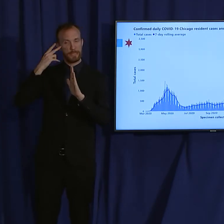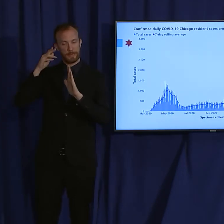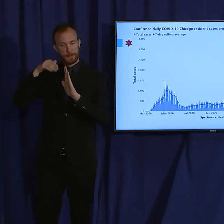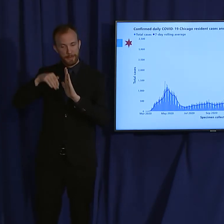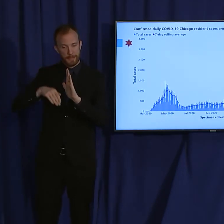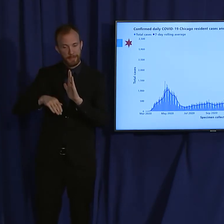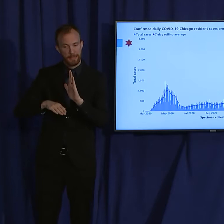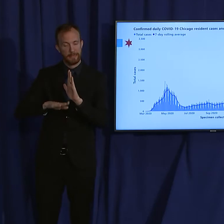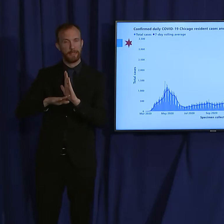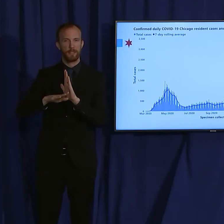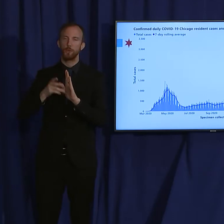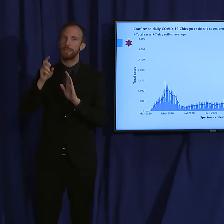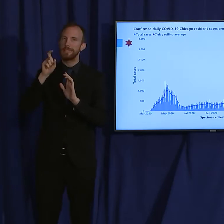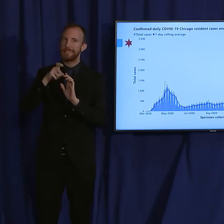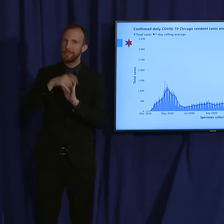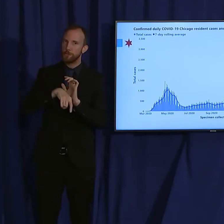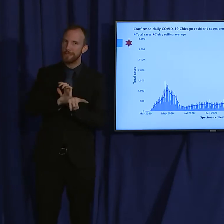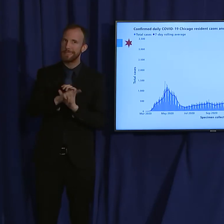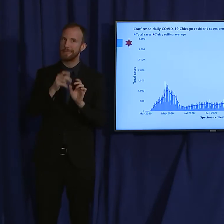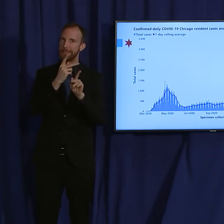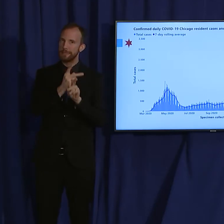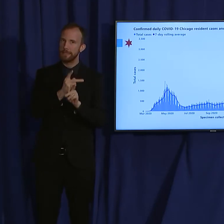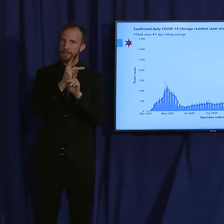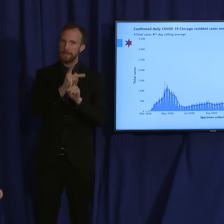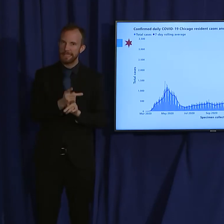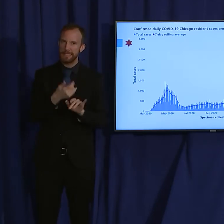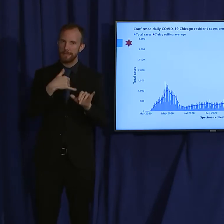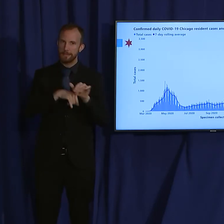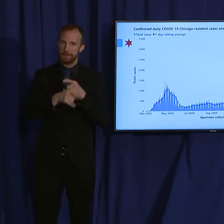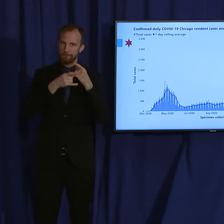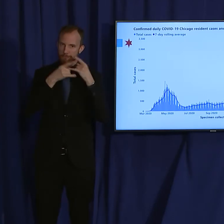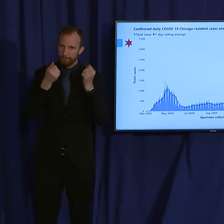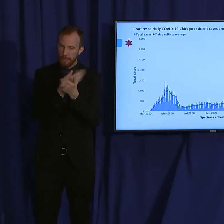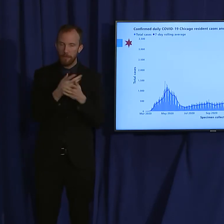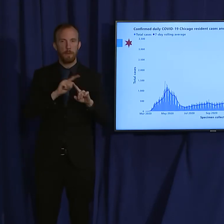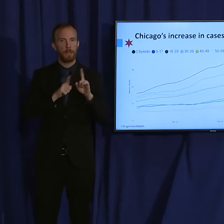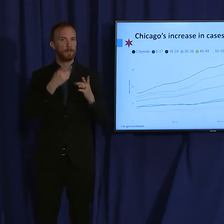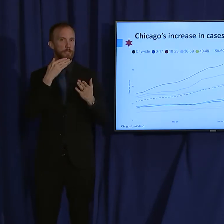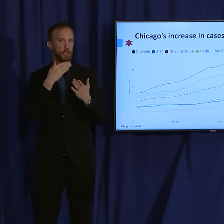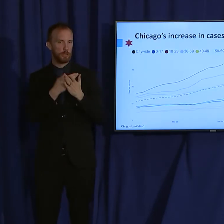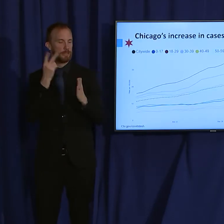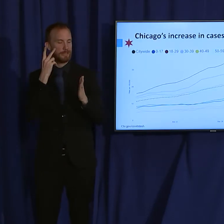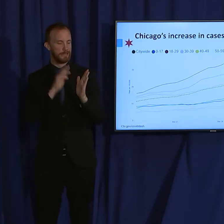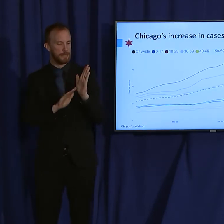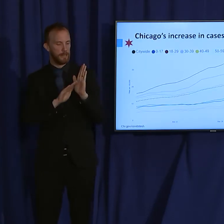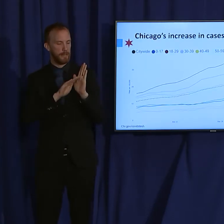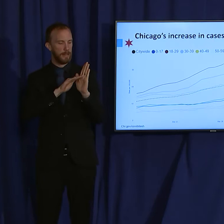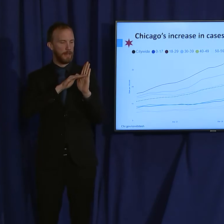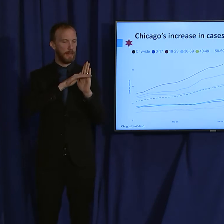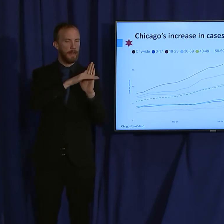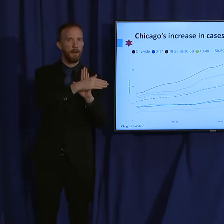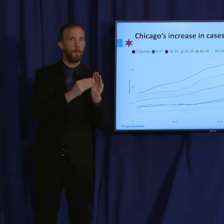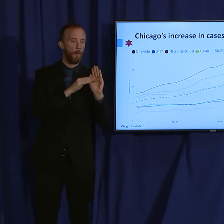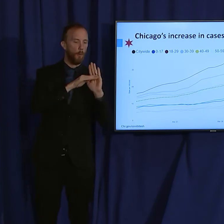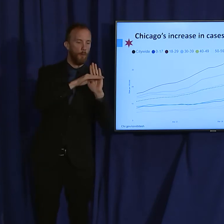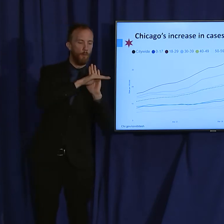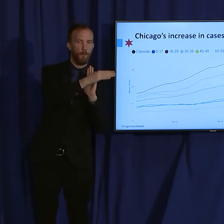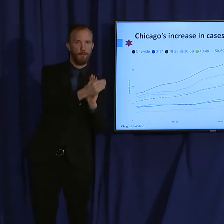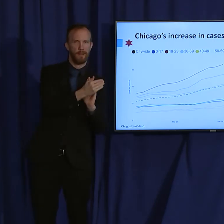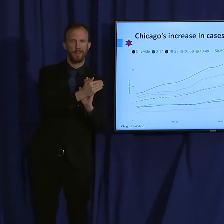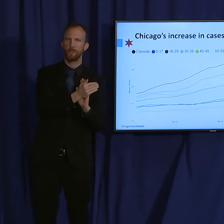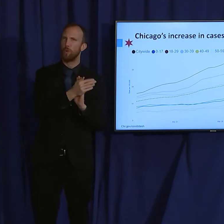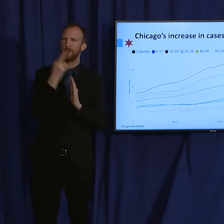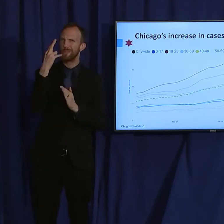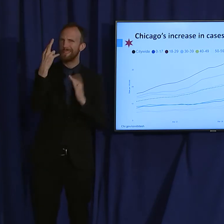practice caution, but have been pleased to see some flattening of that case increase. What is driving this? Very